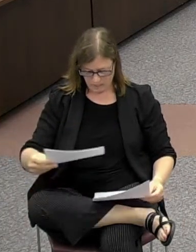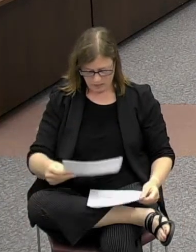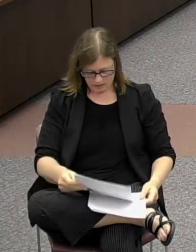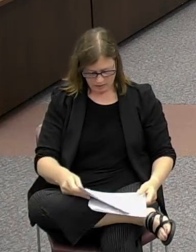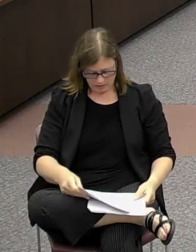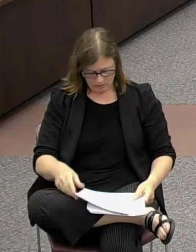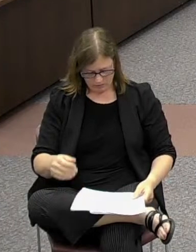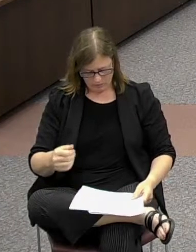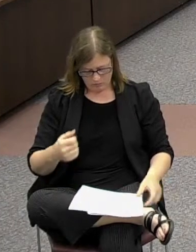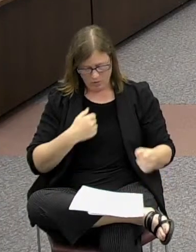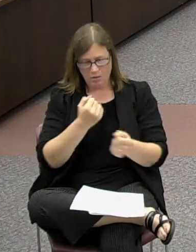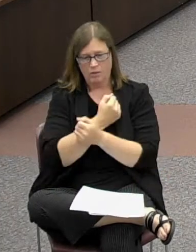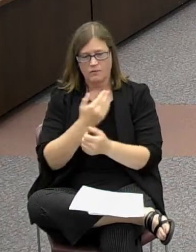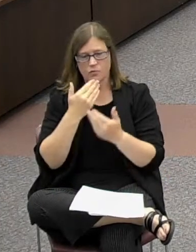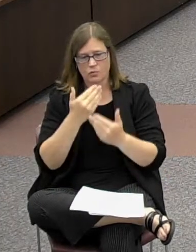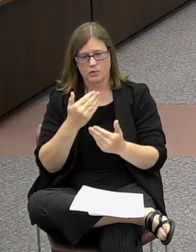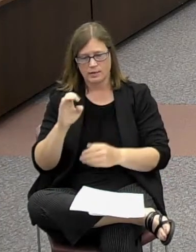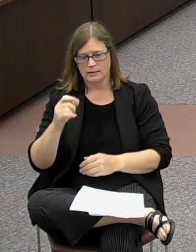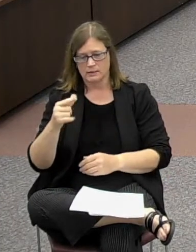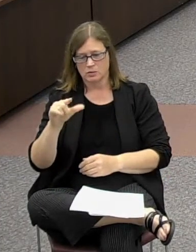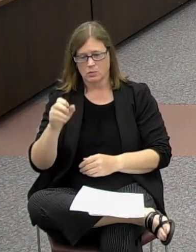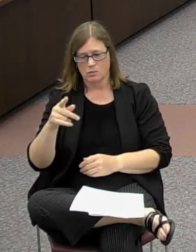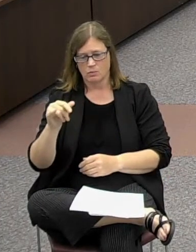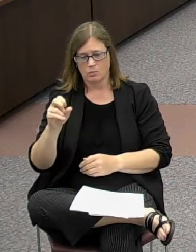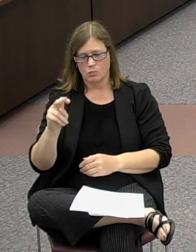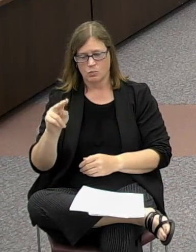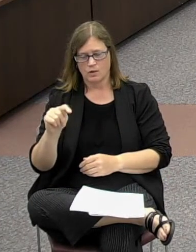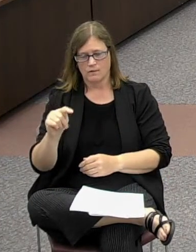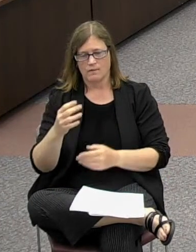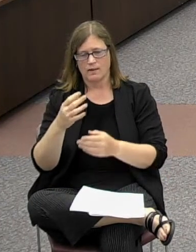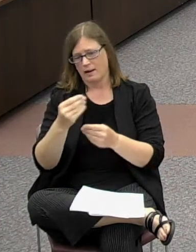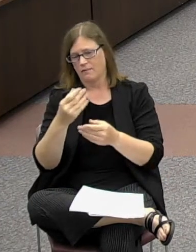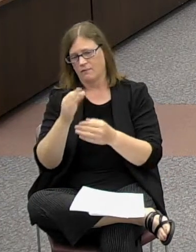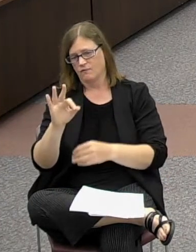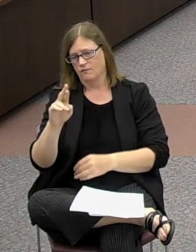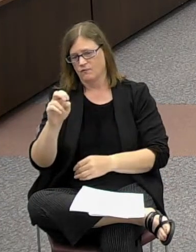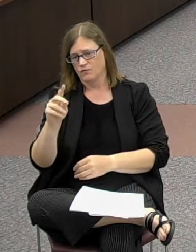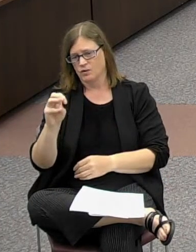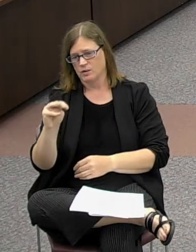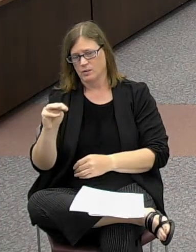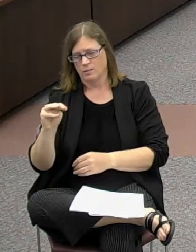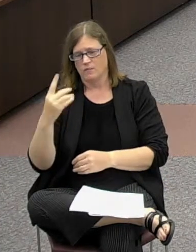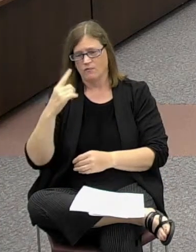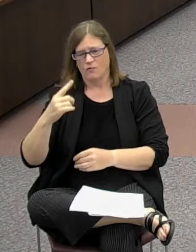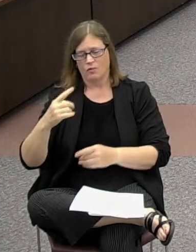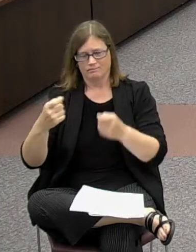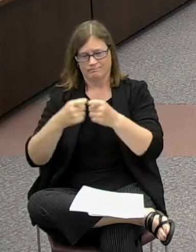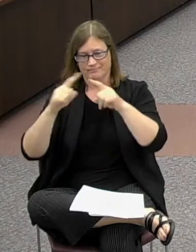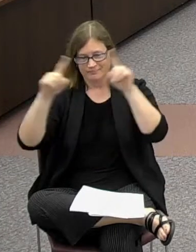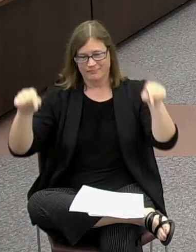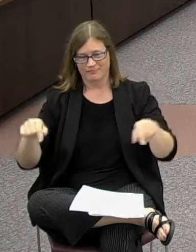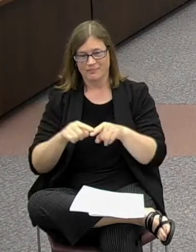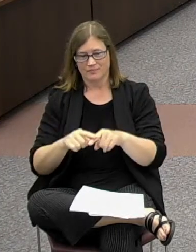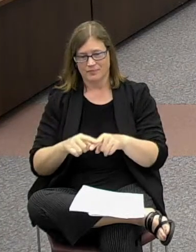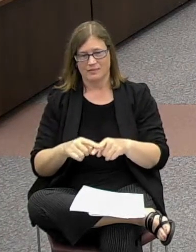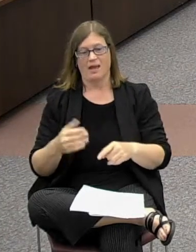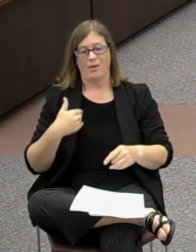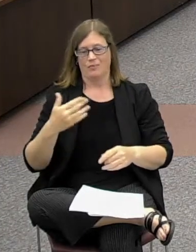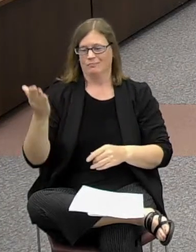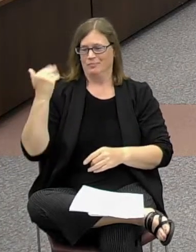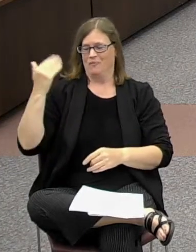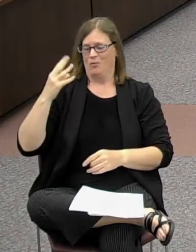definitely would love to thank the Eagle Point and Freedom PTOs for their contributions of marquees. Having been on one of those PTOs